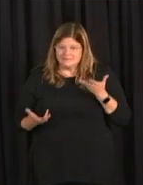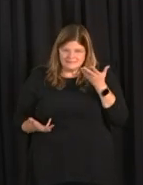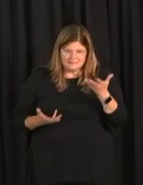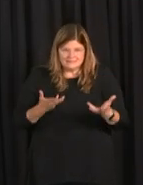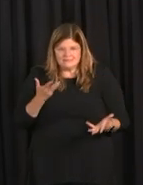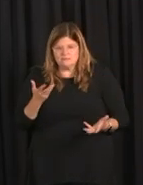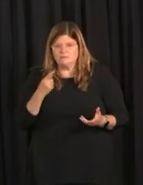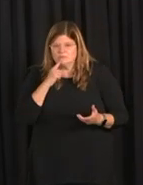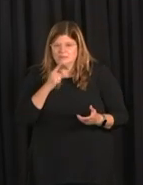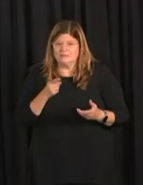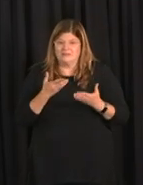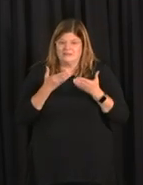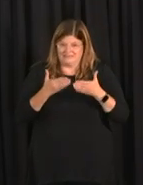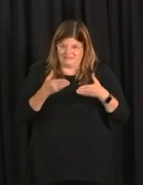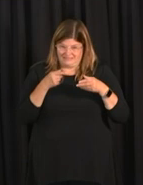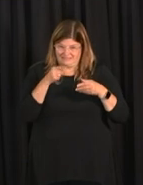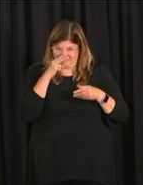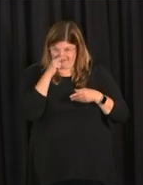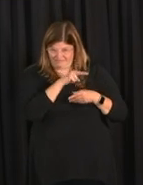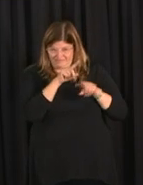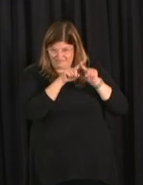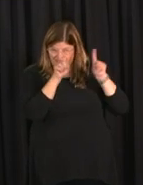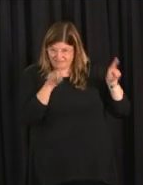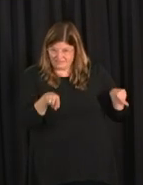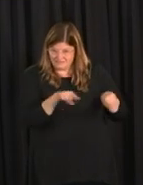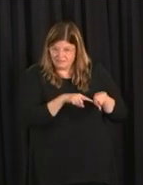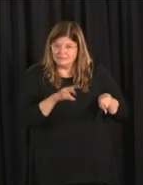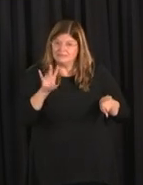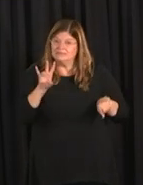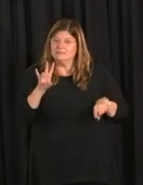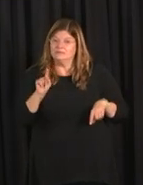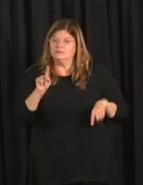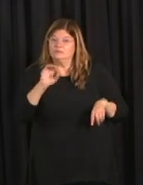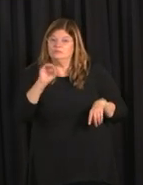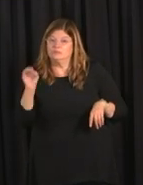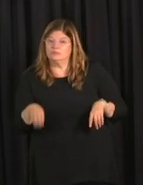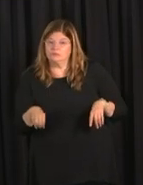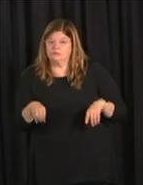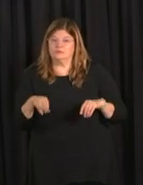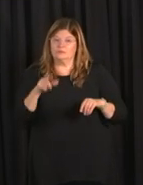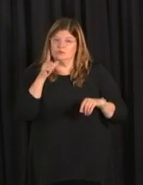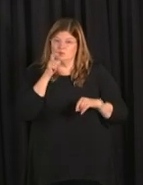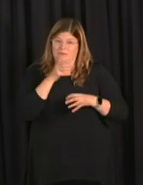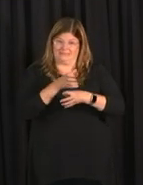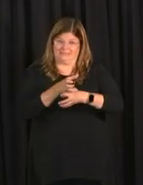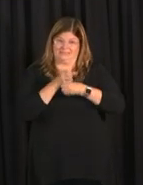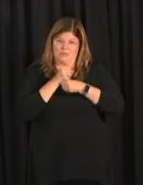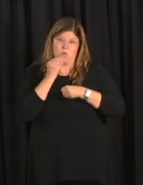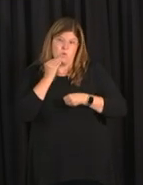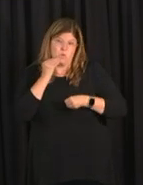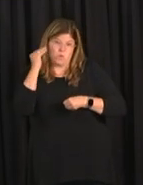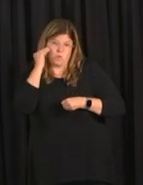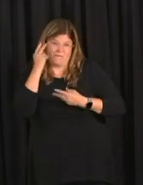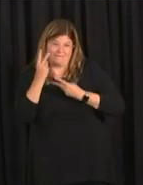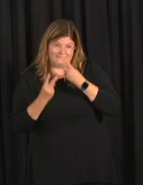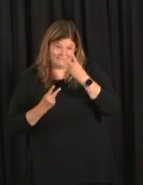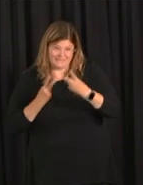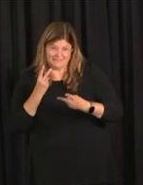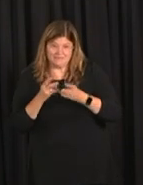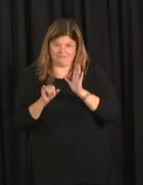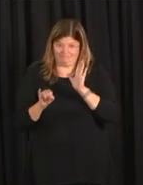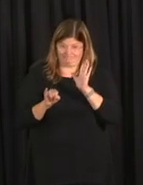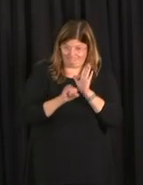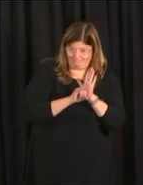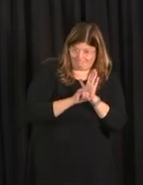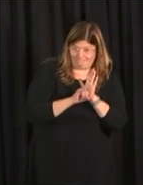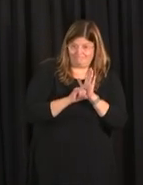are presented here. 71% of the people who have received home visits or were identified for home